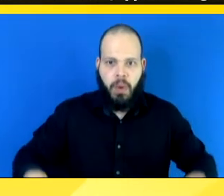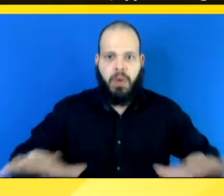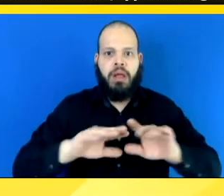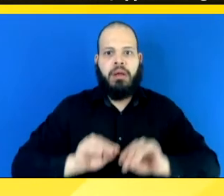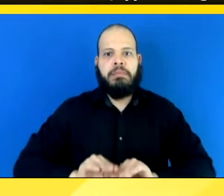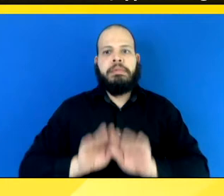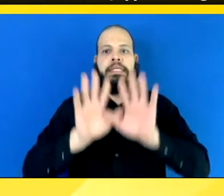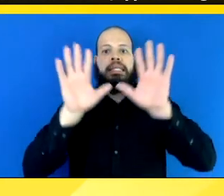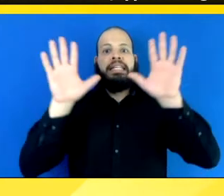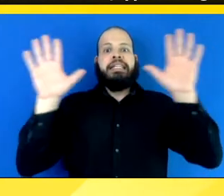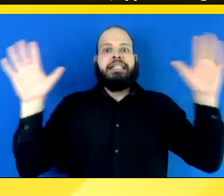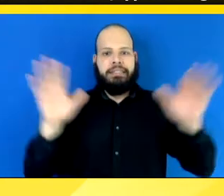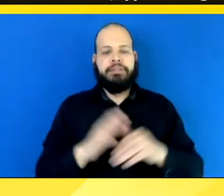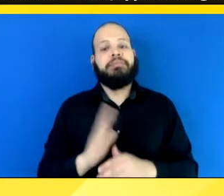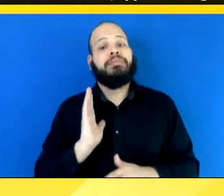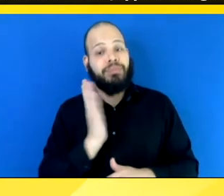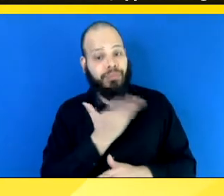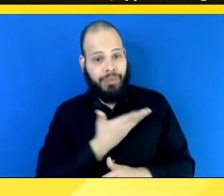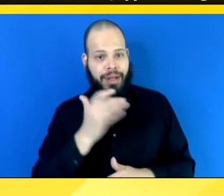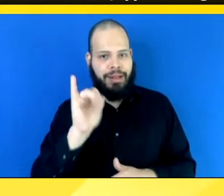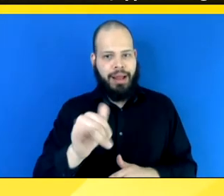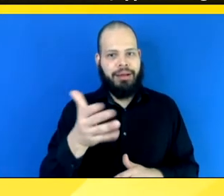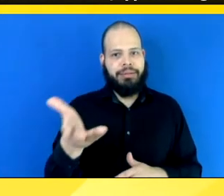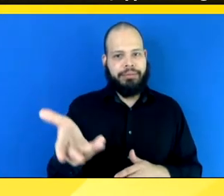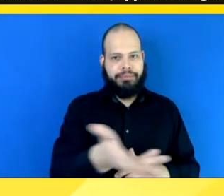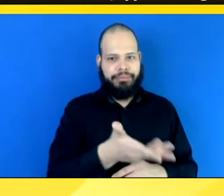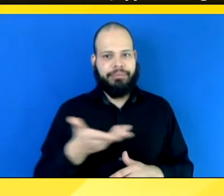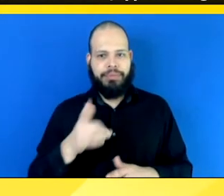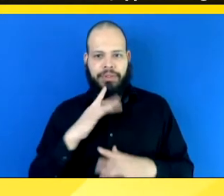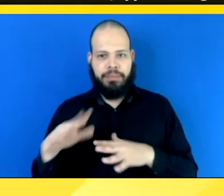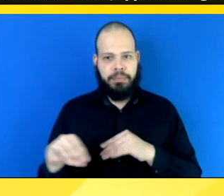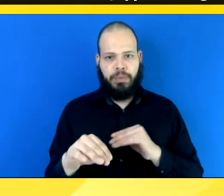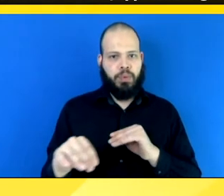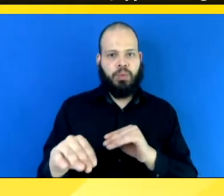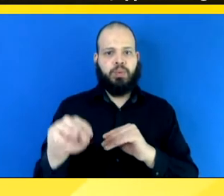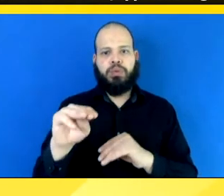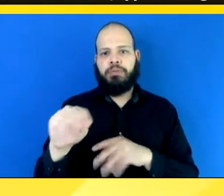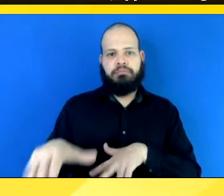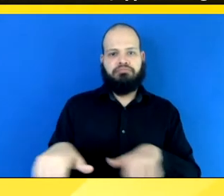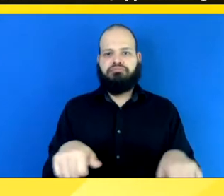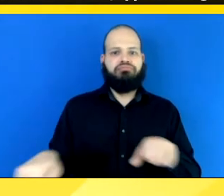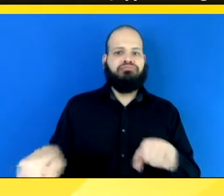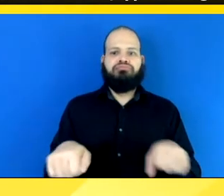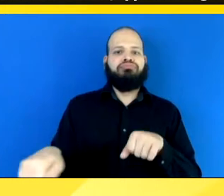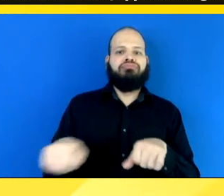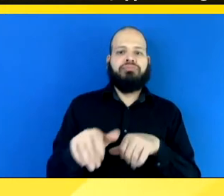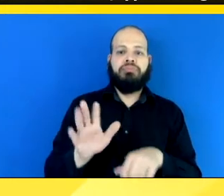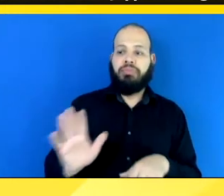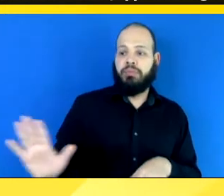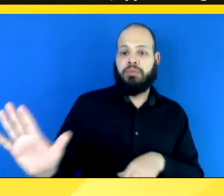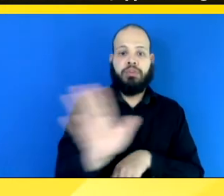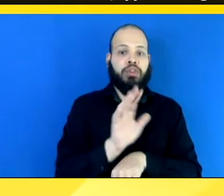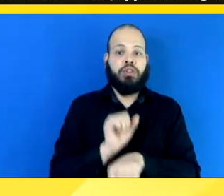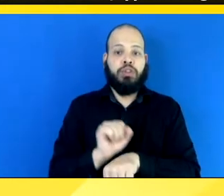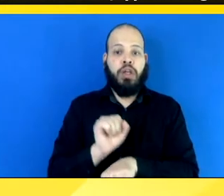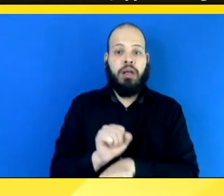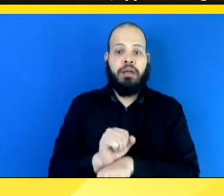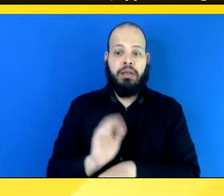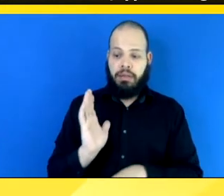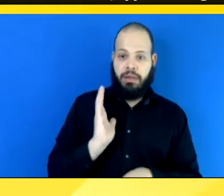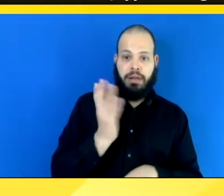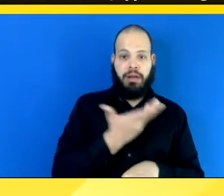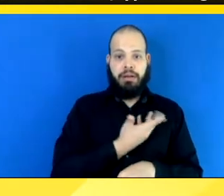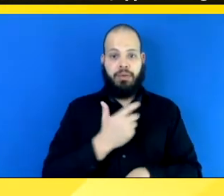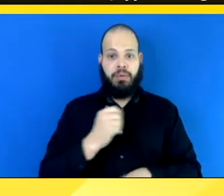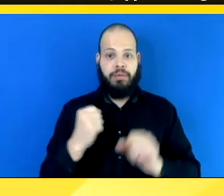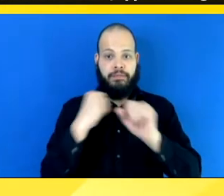this movement and help folk understand how this is their fight, but it's our fight, right? And it's a fight for some very huge things. My dear